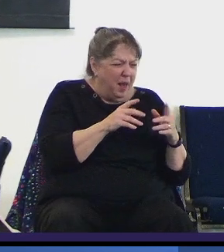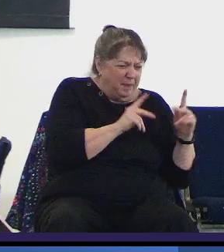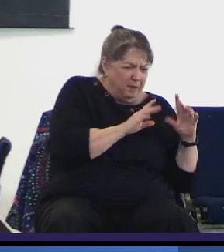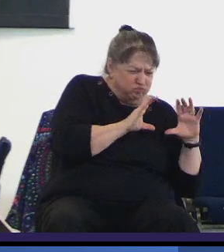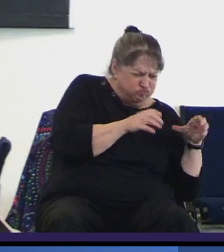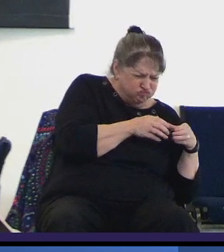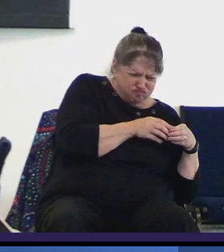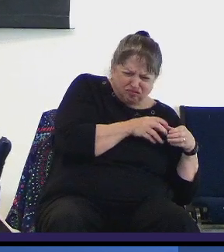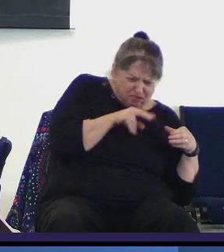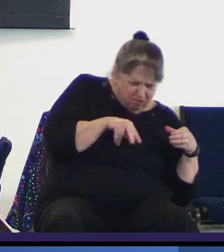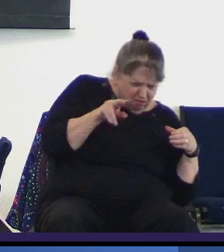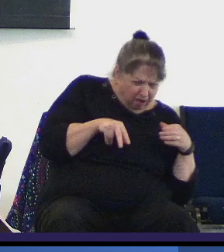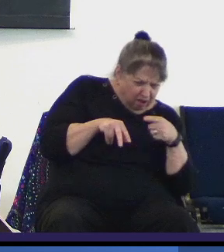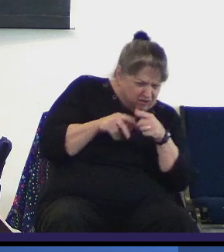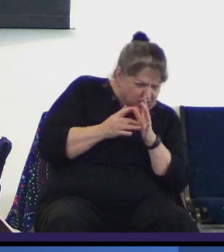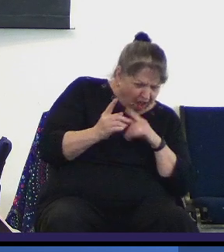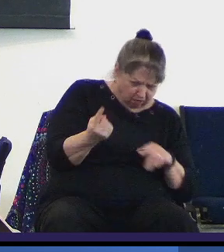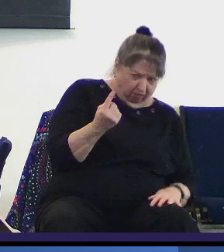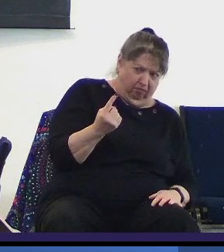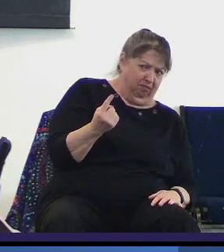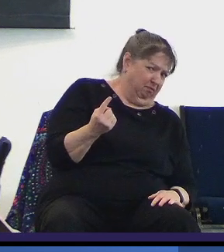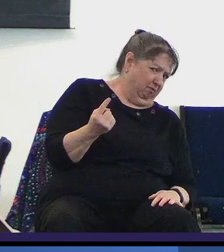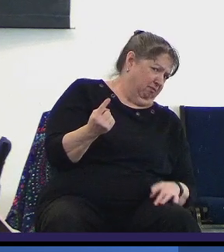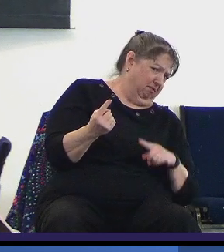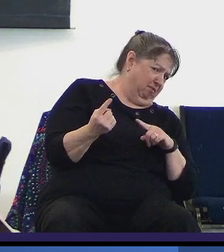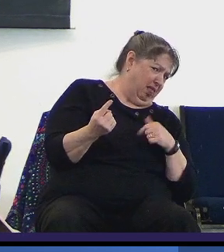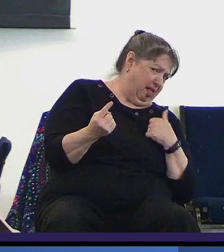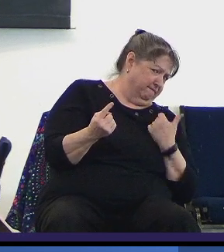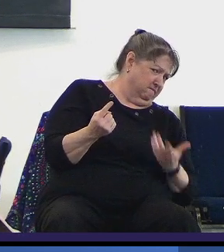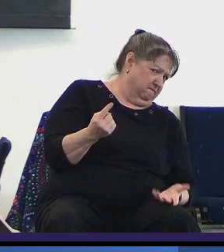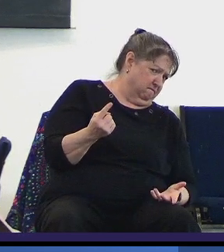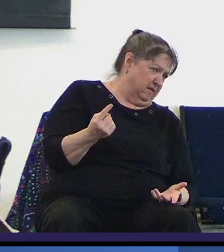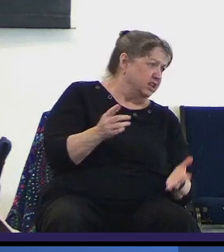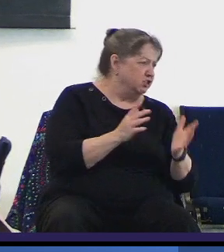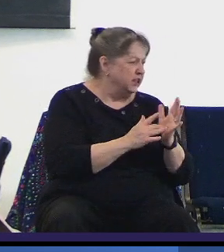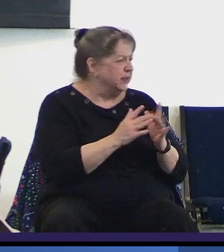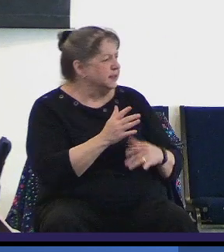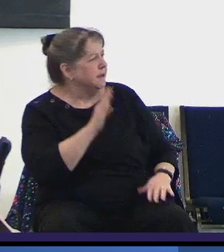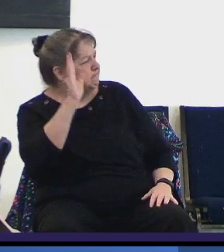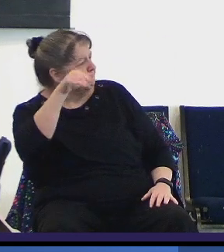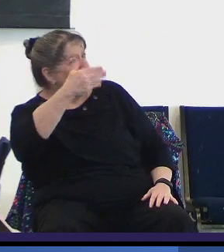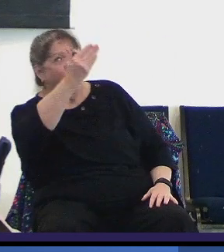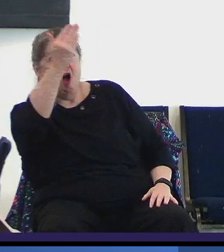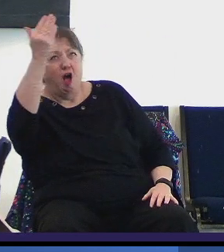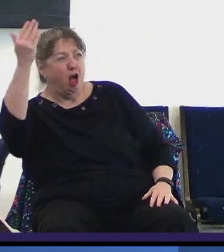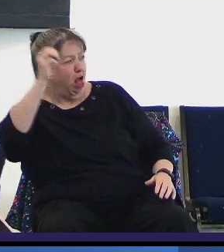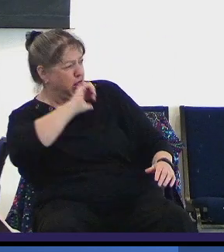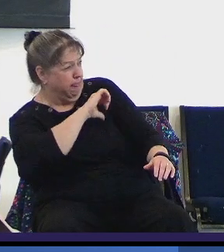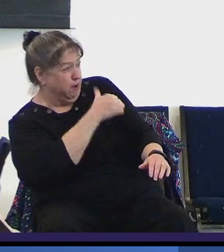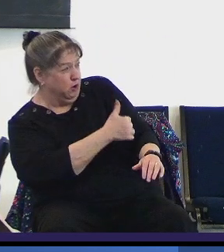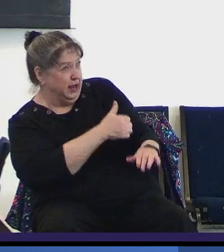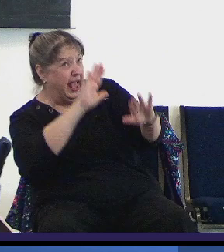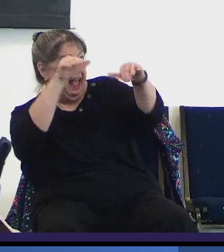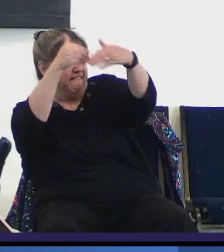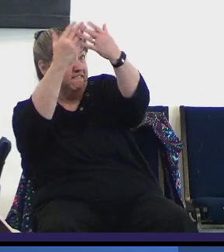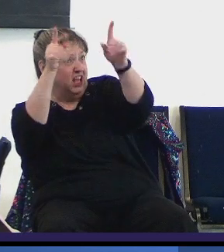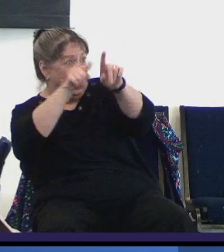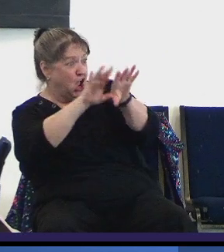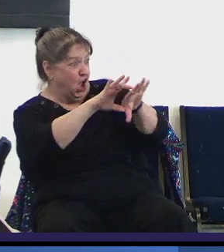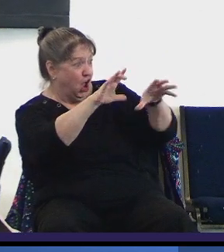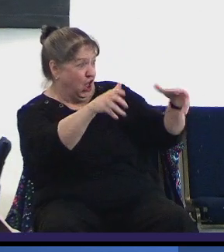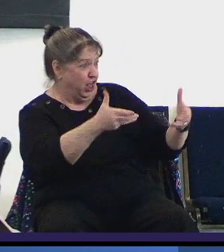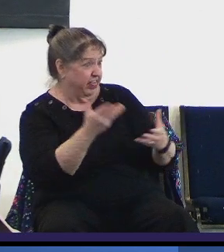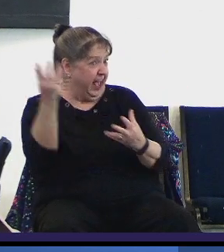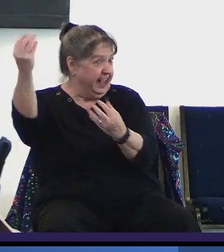death, he says, all authority in heaven and on earth has